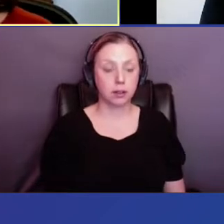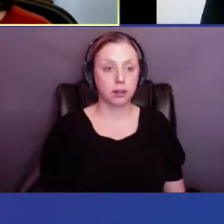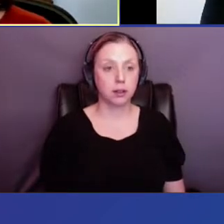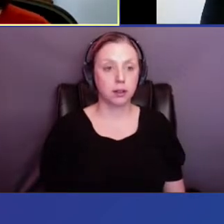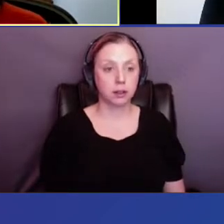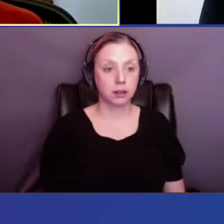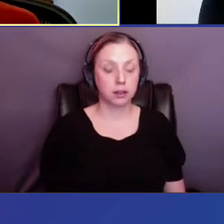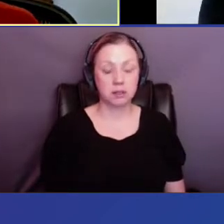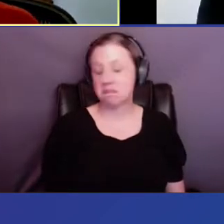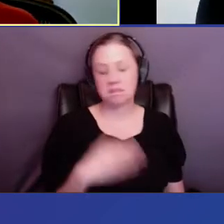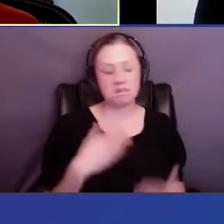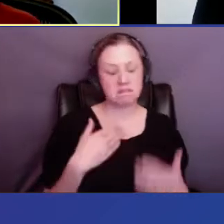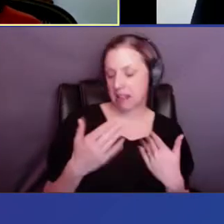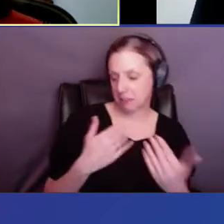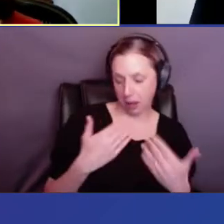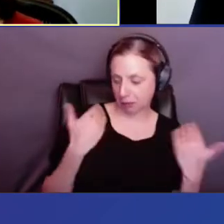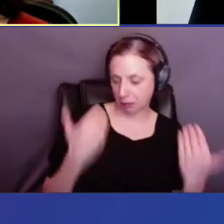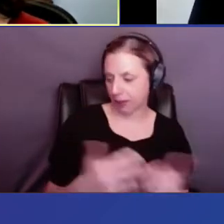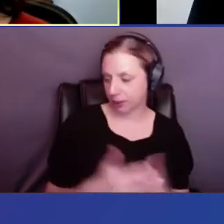Either.